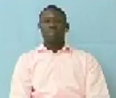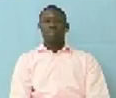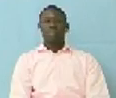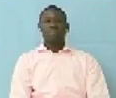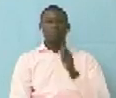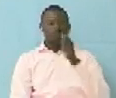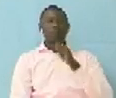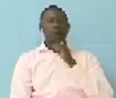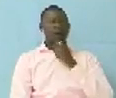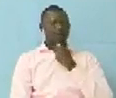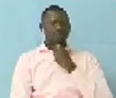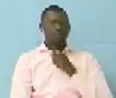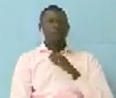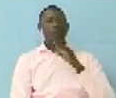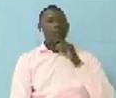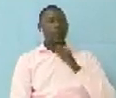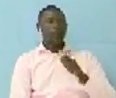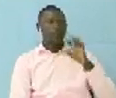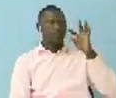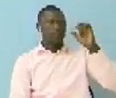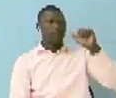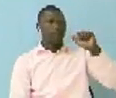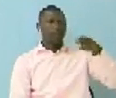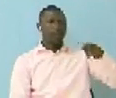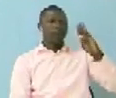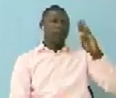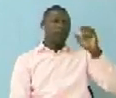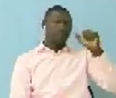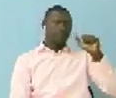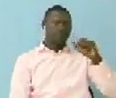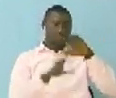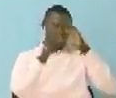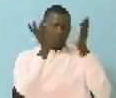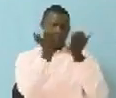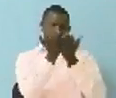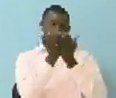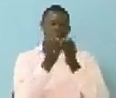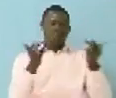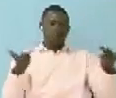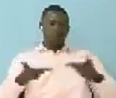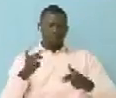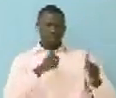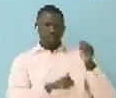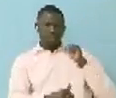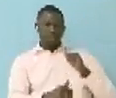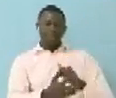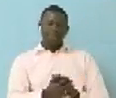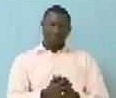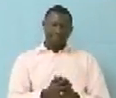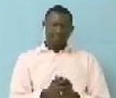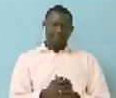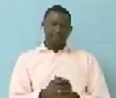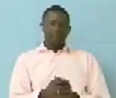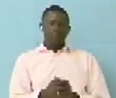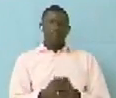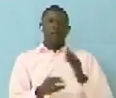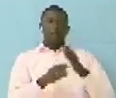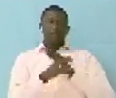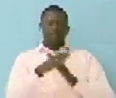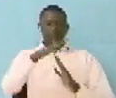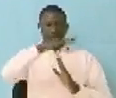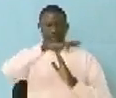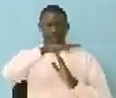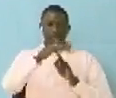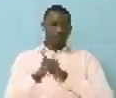Good afternoon, General. Welcome back. General, Town Council, thank you. Before the break, we